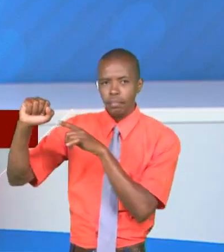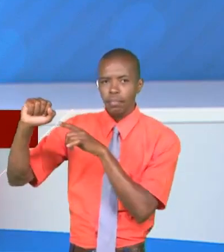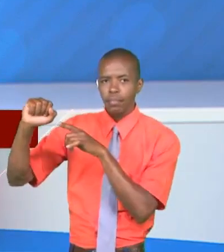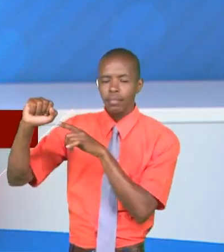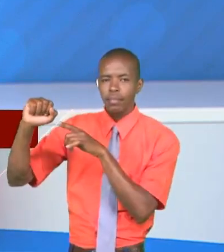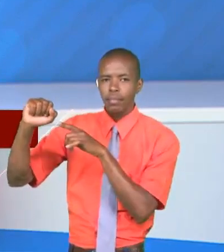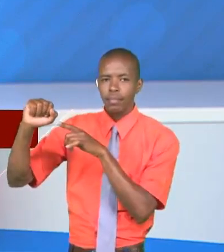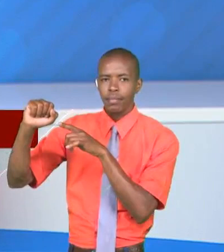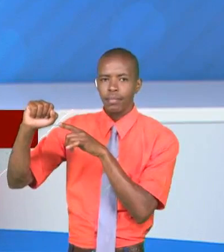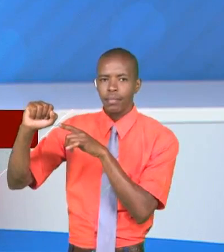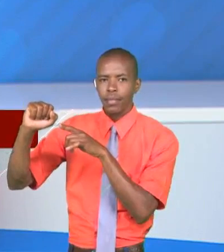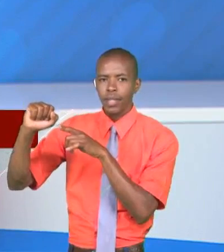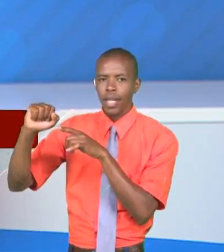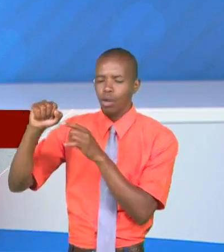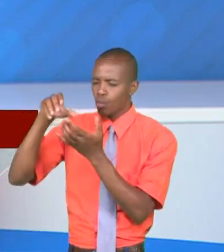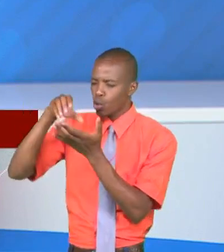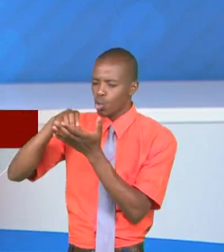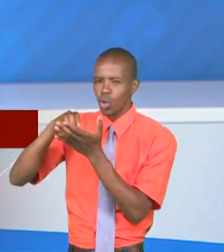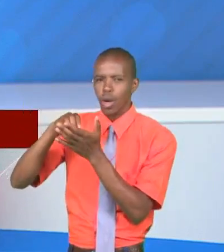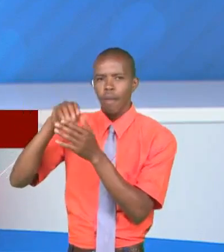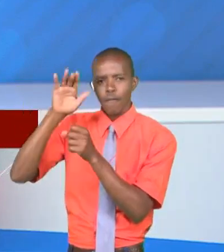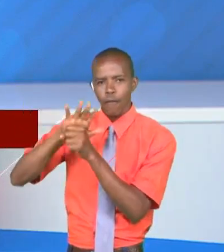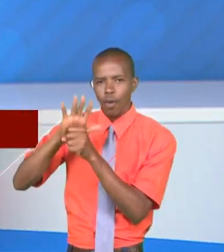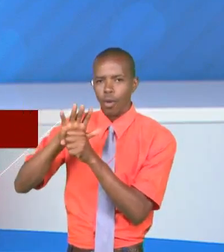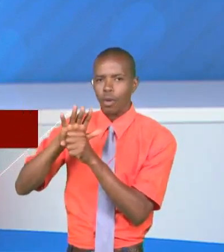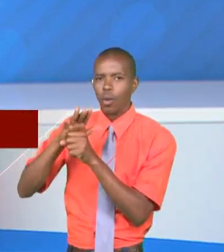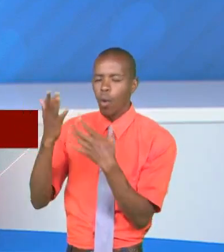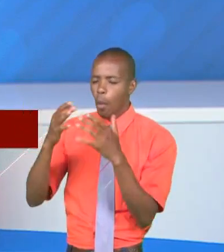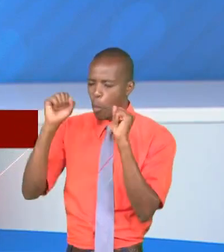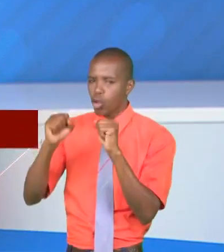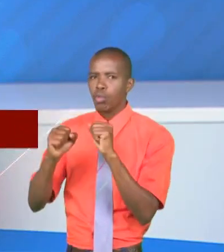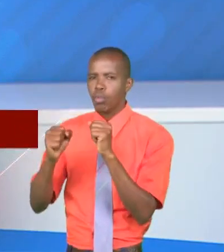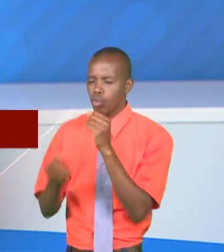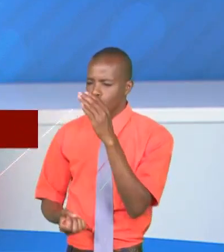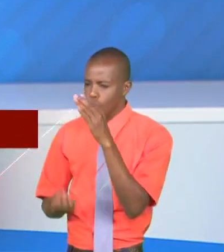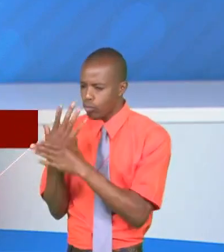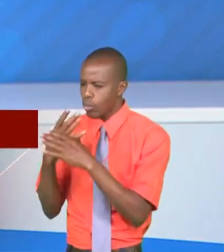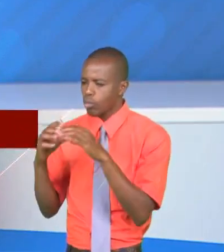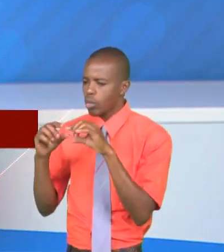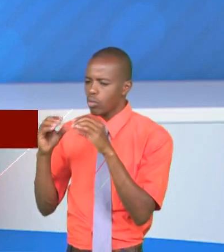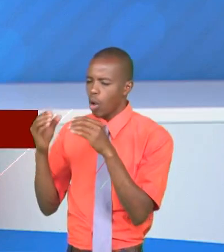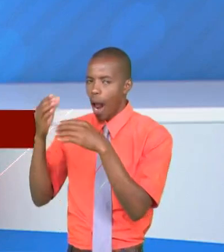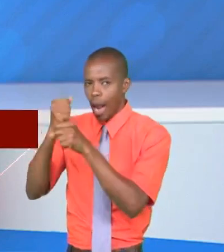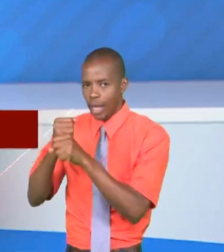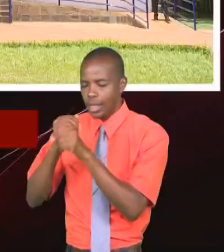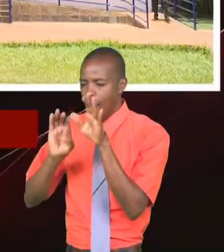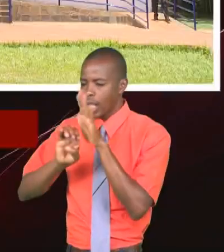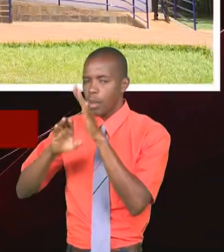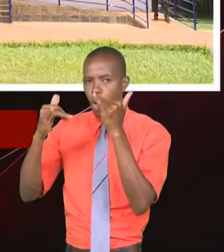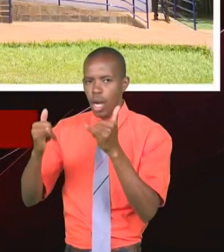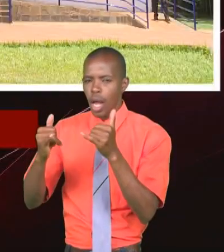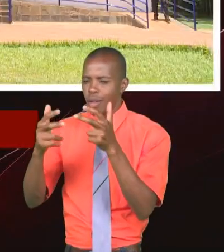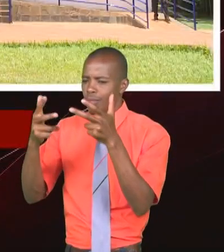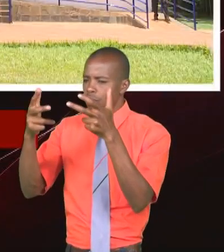many situations can force some alliances. Like now, if you hear